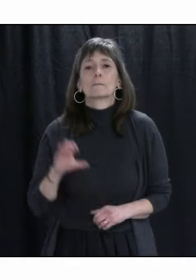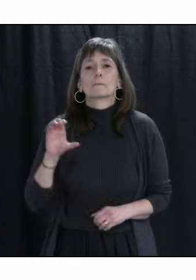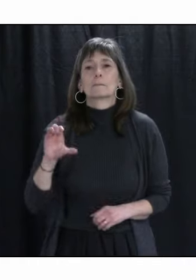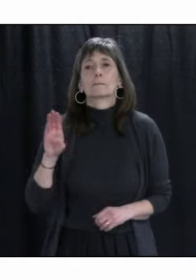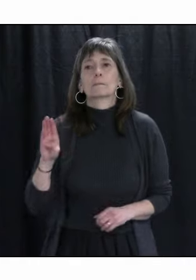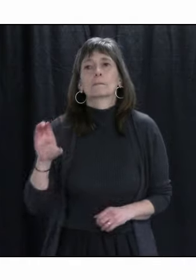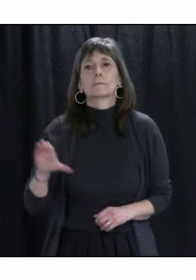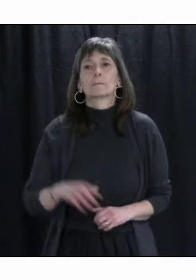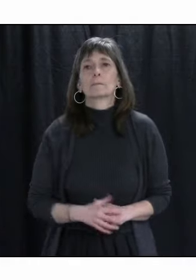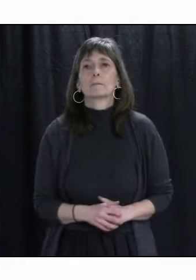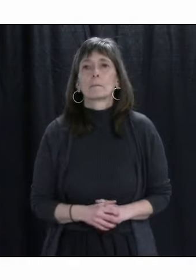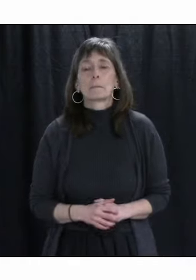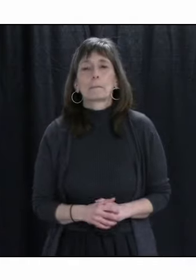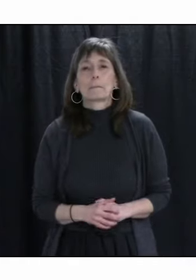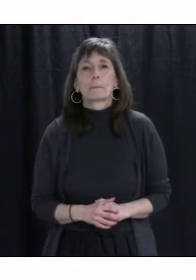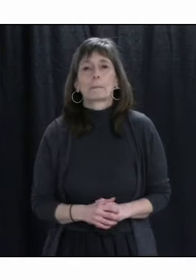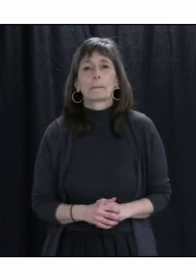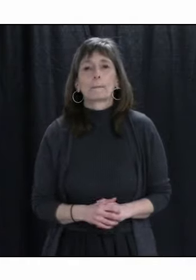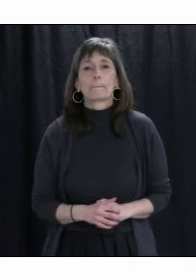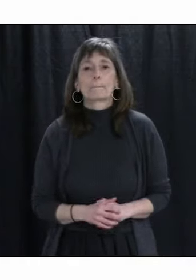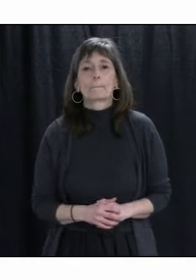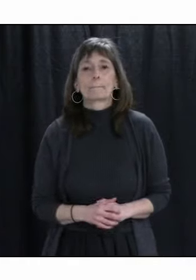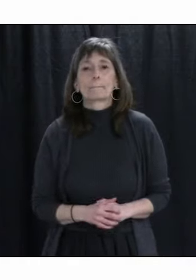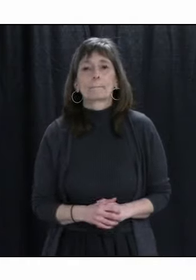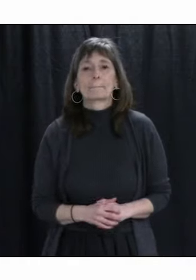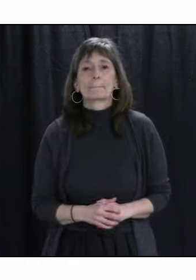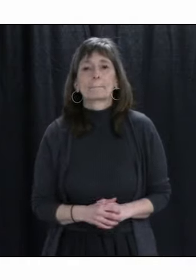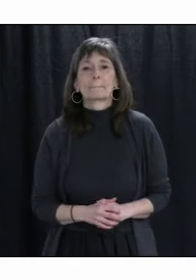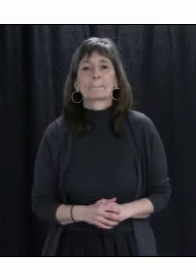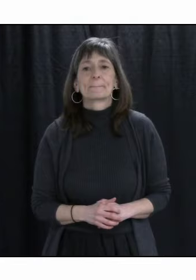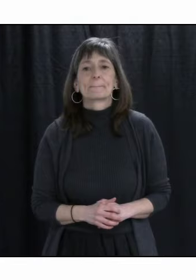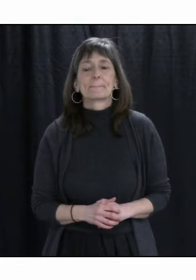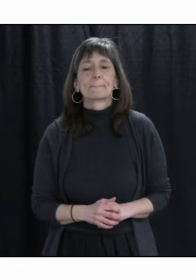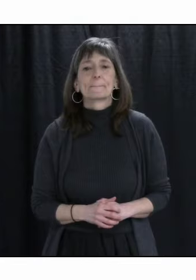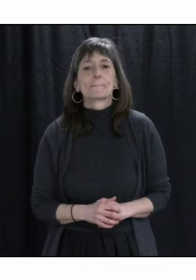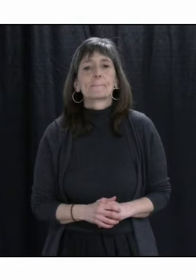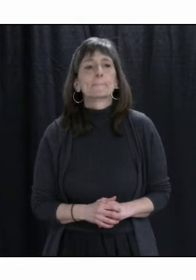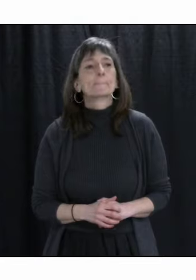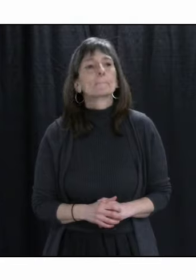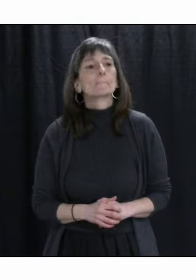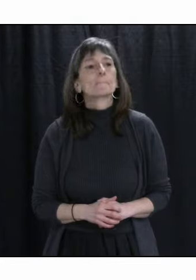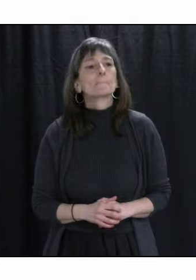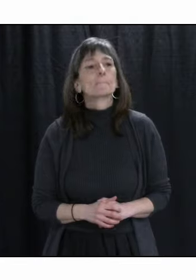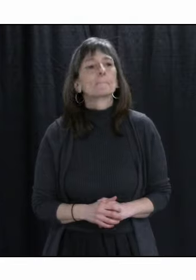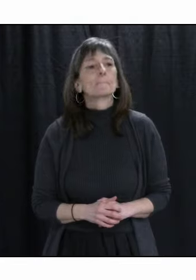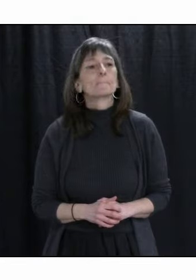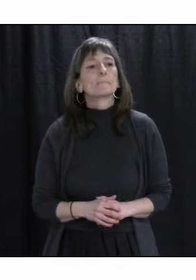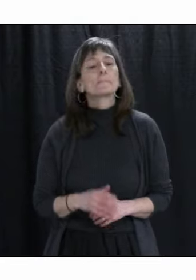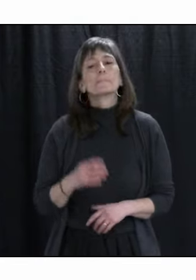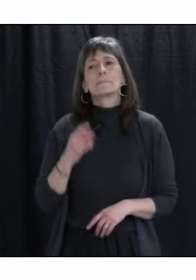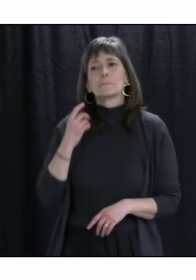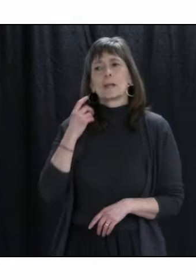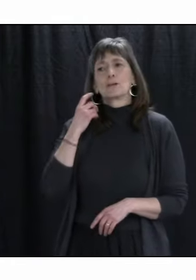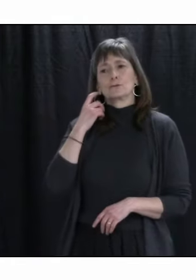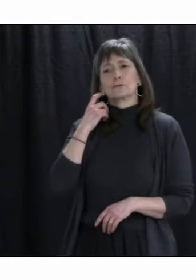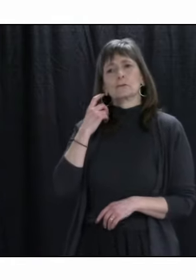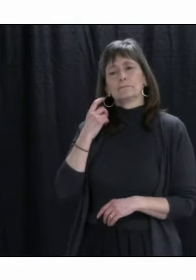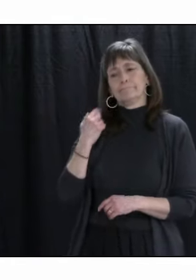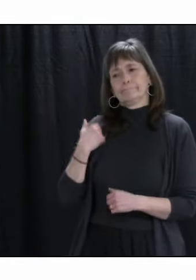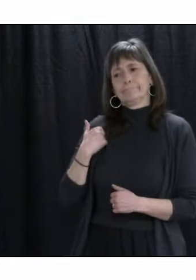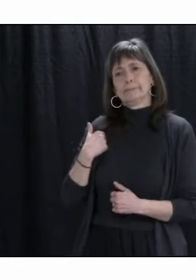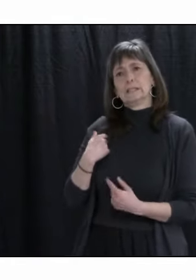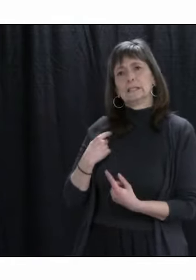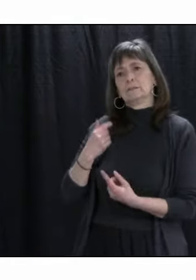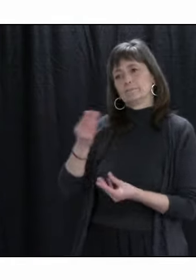Cowan from CBC News. Please go ahead. I've talked to a number of people who've had all the symptoms of